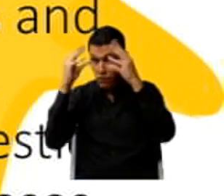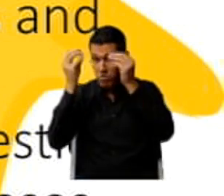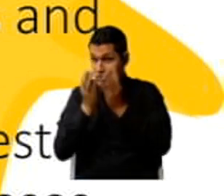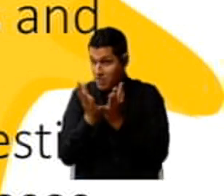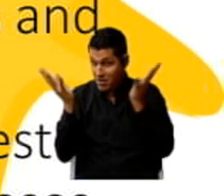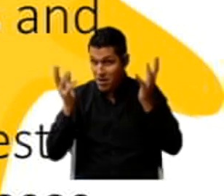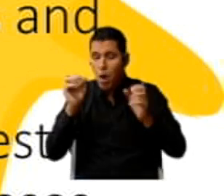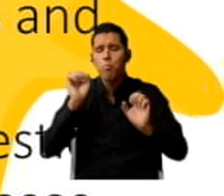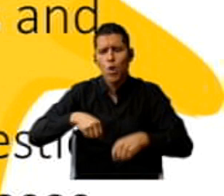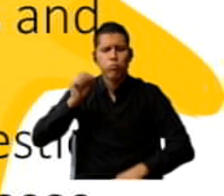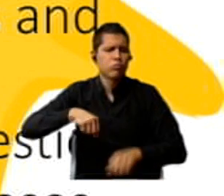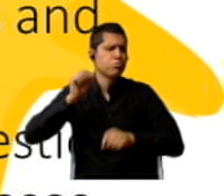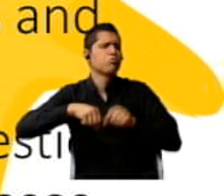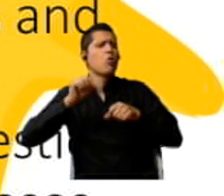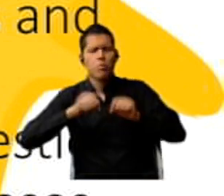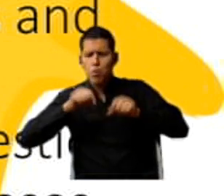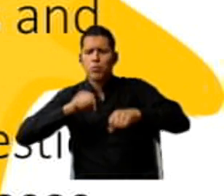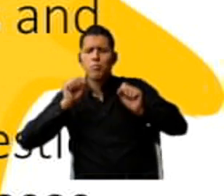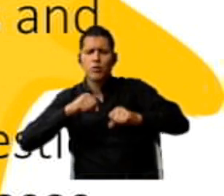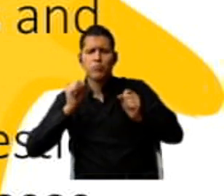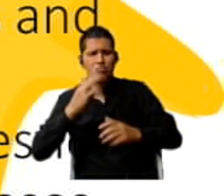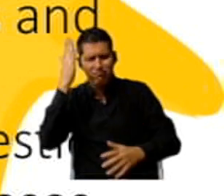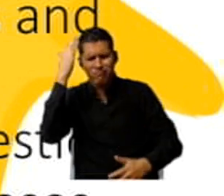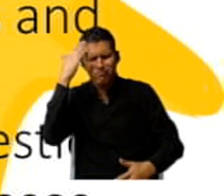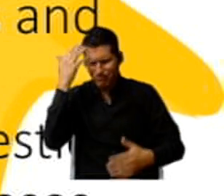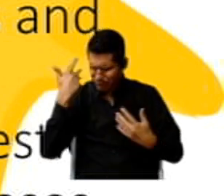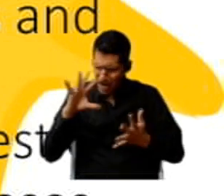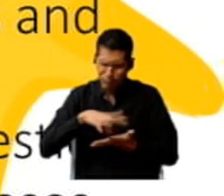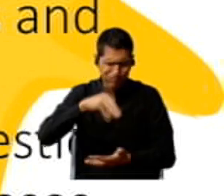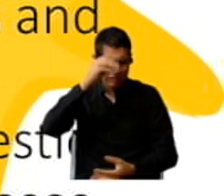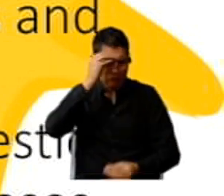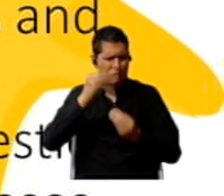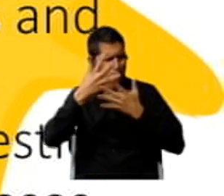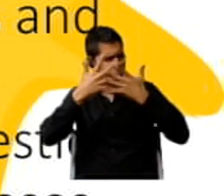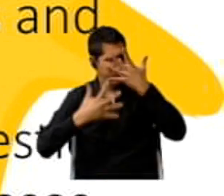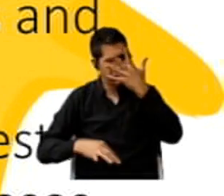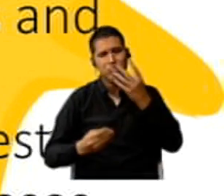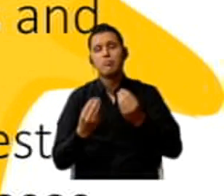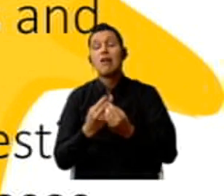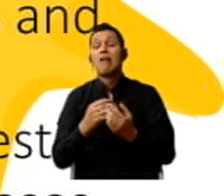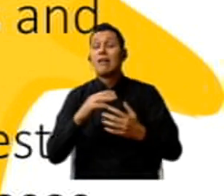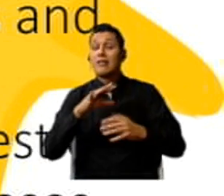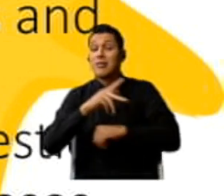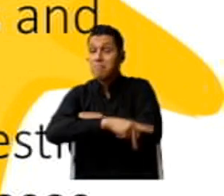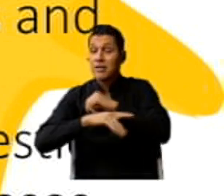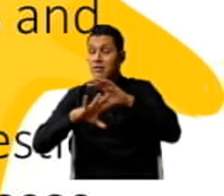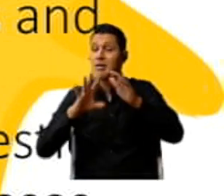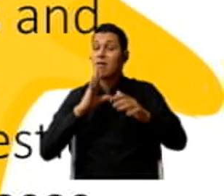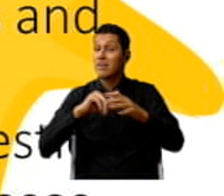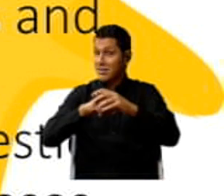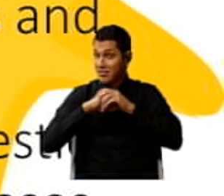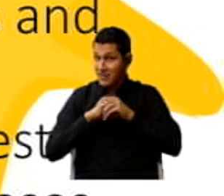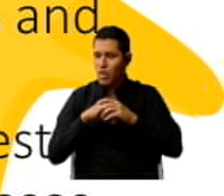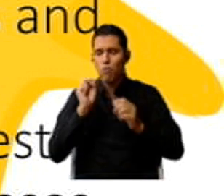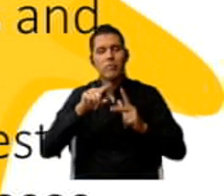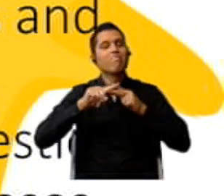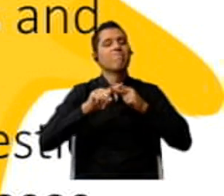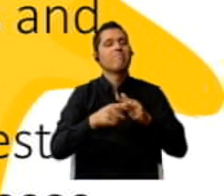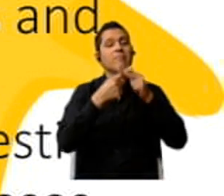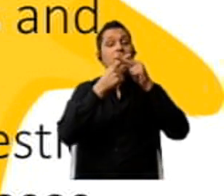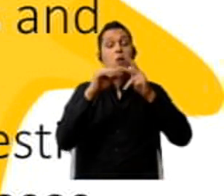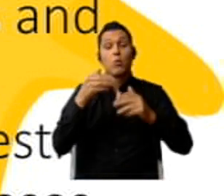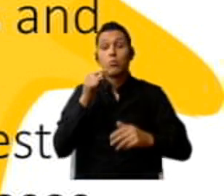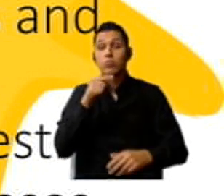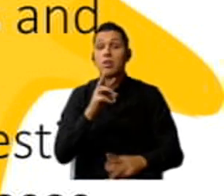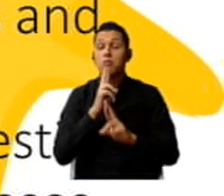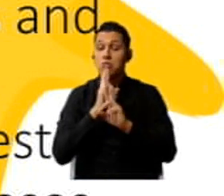can. I know English-speaking countries, their holidays and celebrations. So, Charlotte, you earn a star. Can you respond to